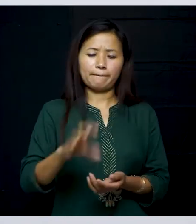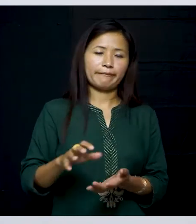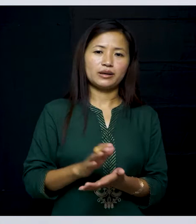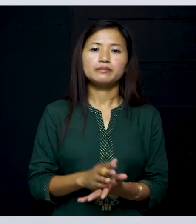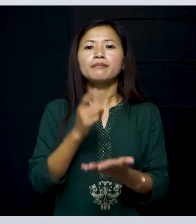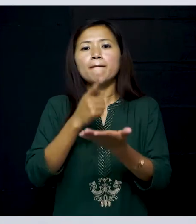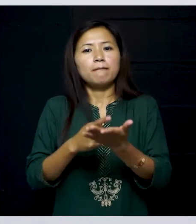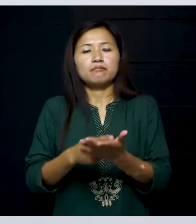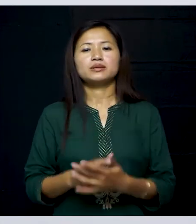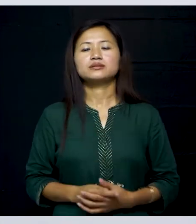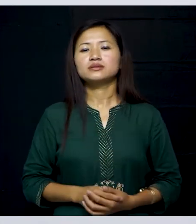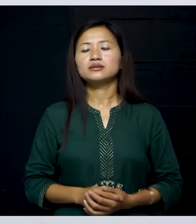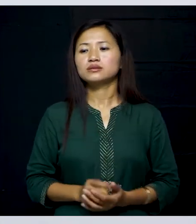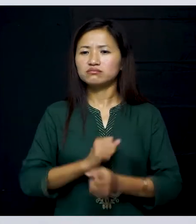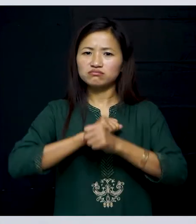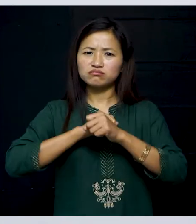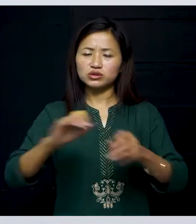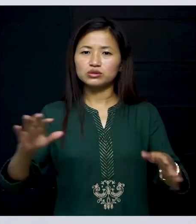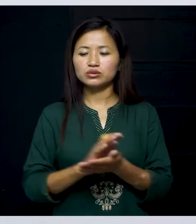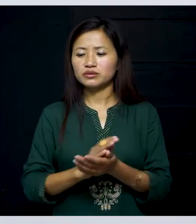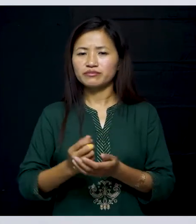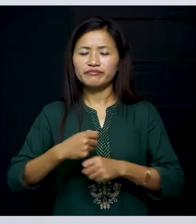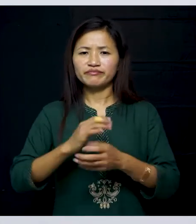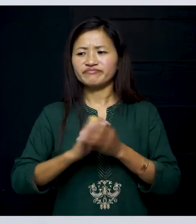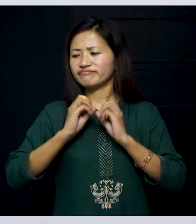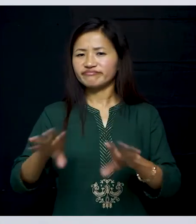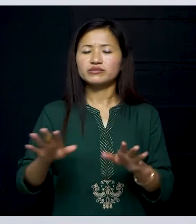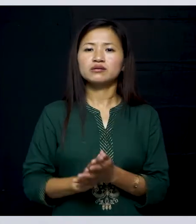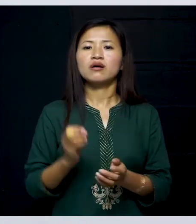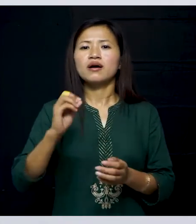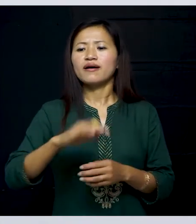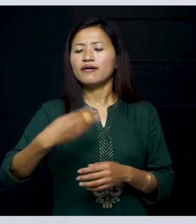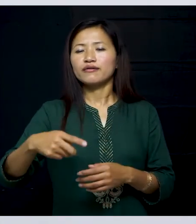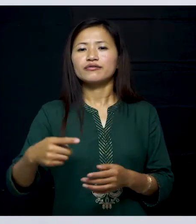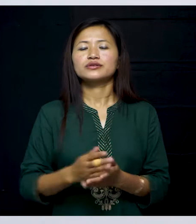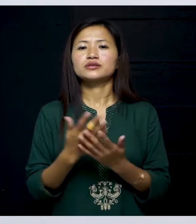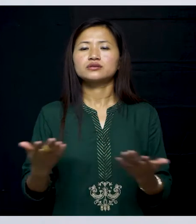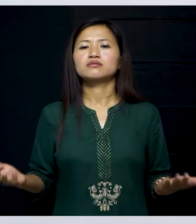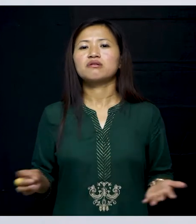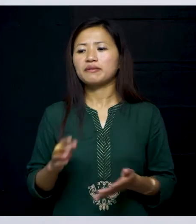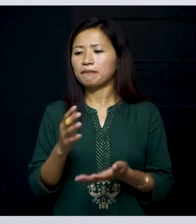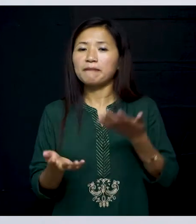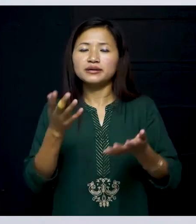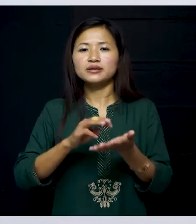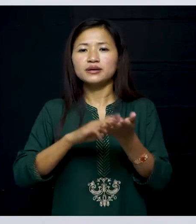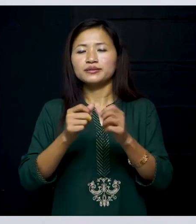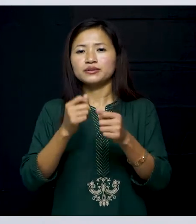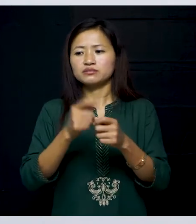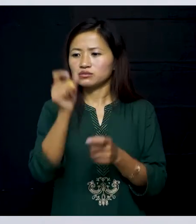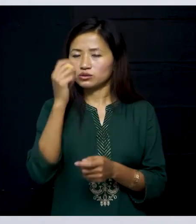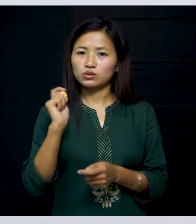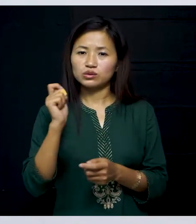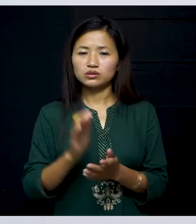will destroy everything around them. We have to be very careful, and not only in the management of fire here, even in